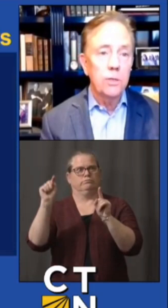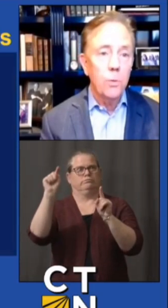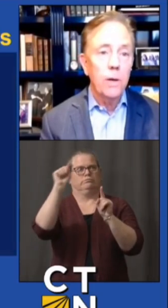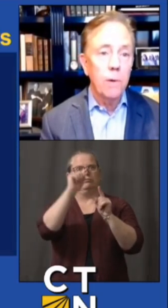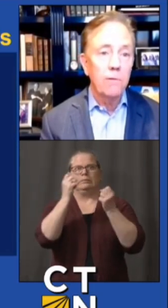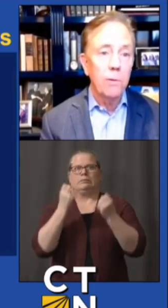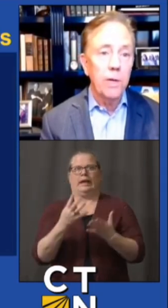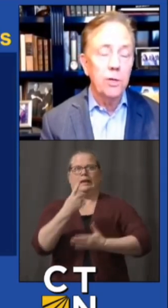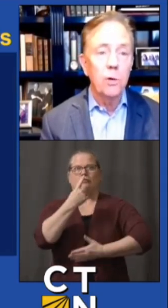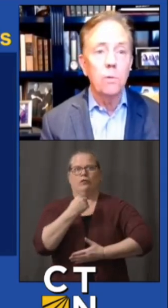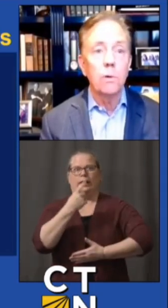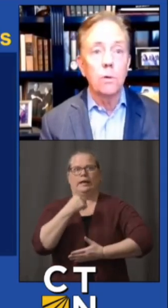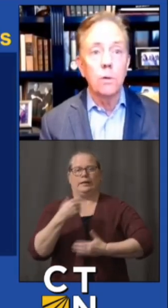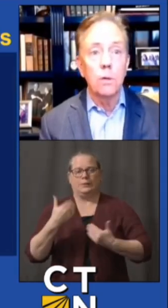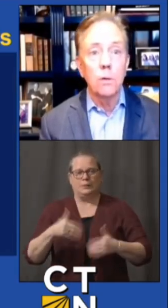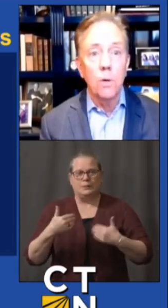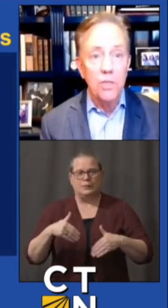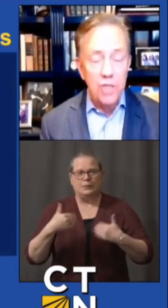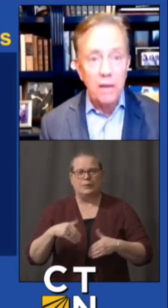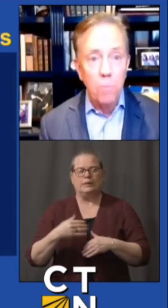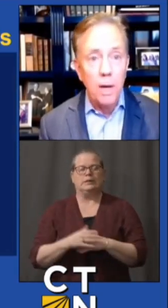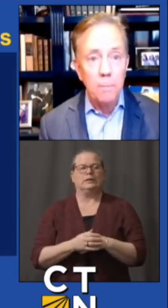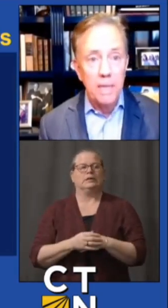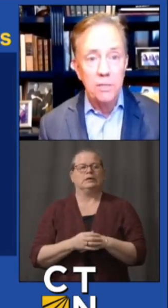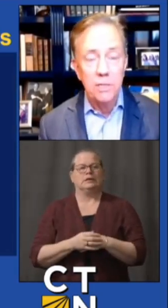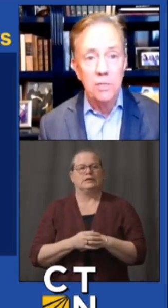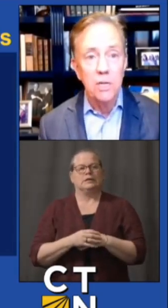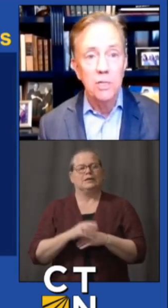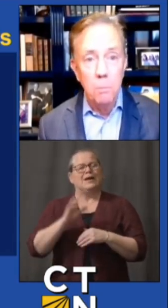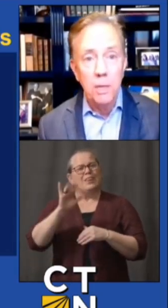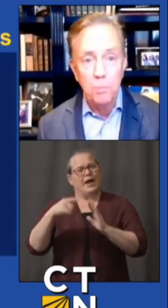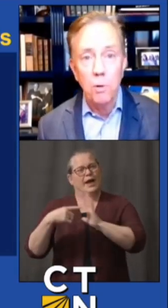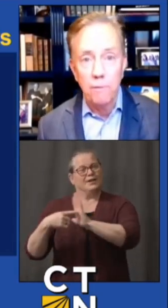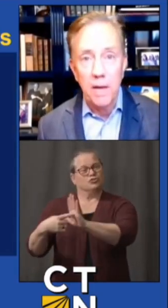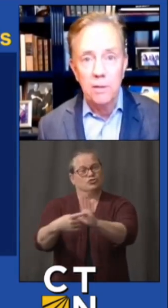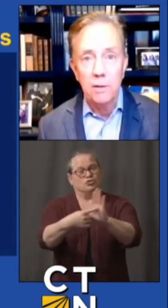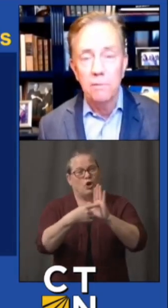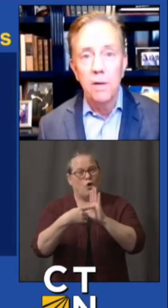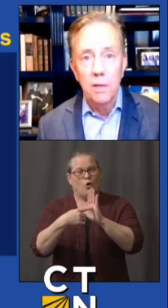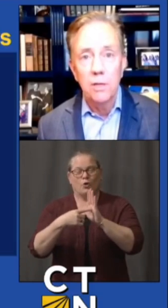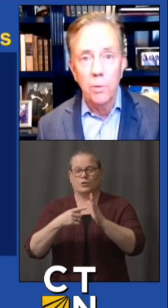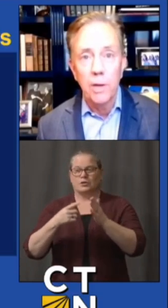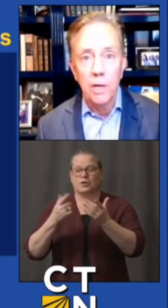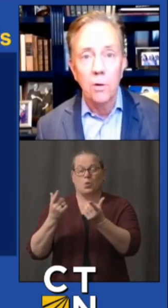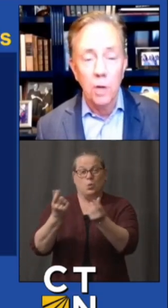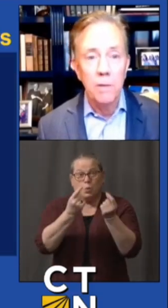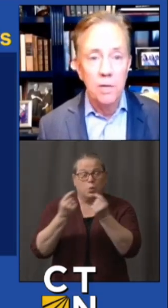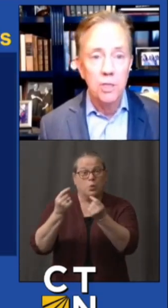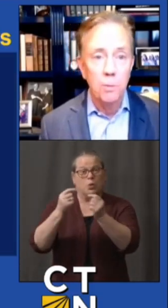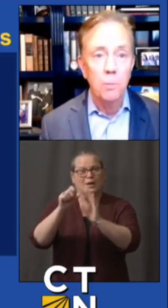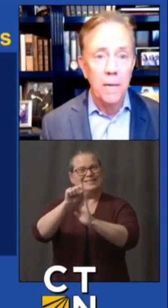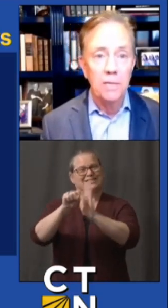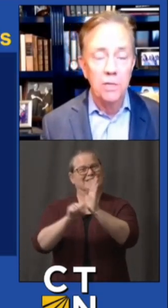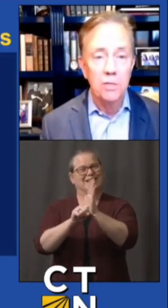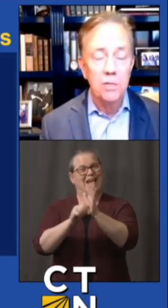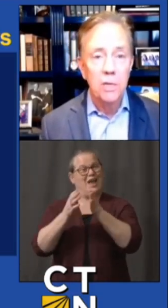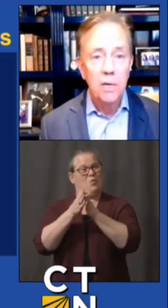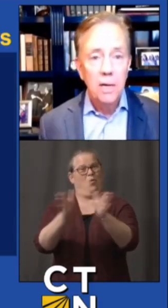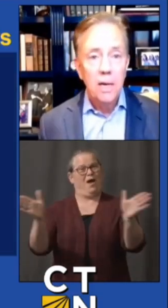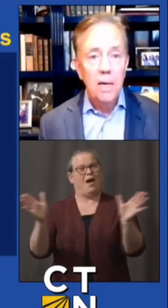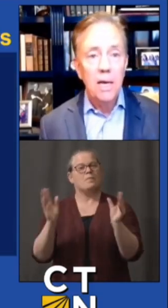that doing whatever we do on a statewide basis is much more effective than doing it on a municipal